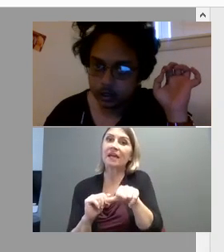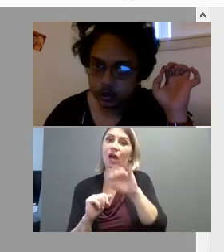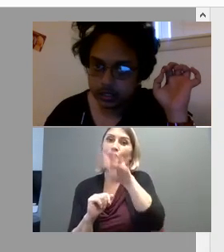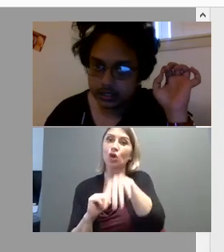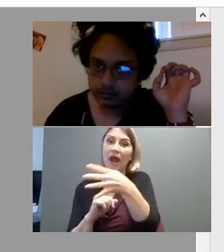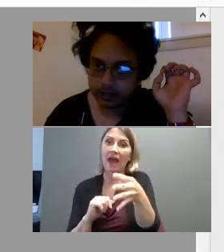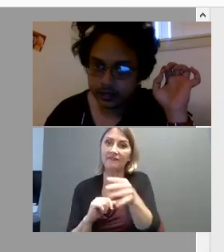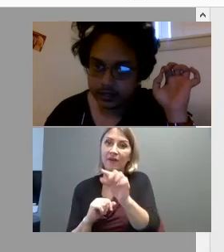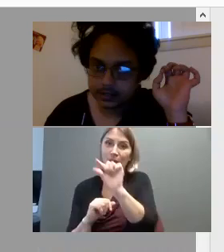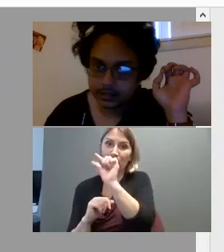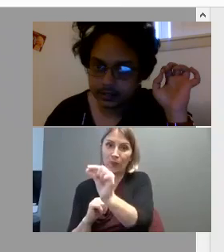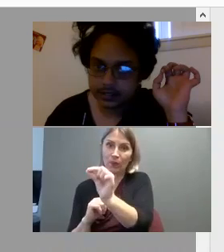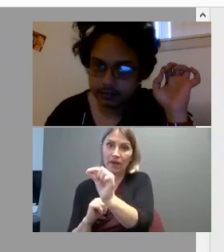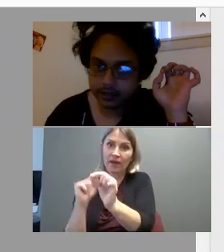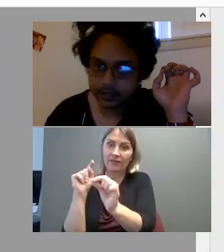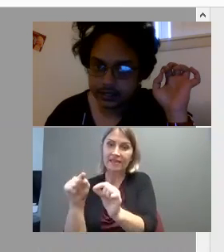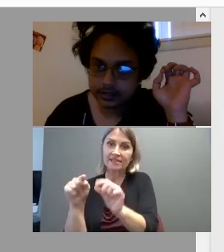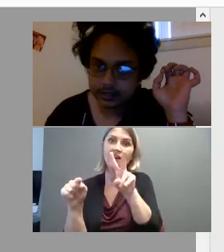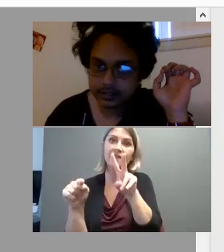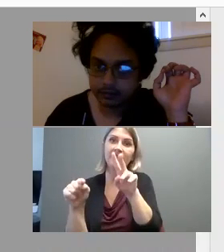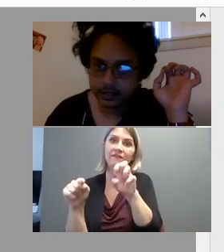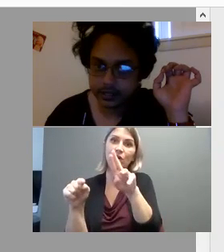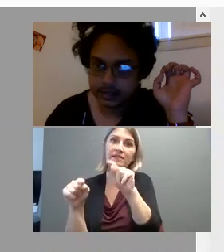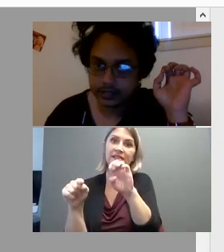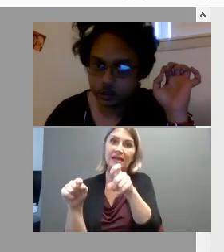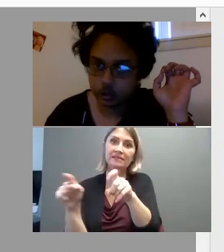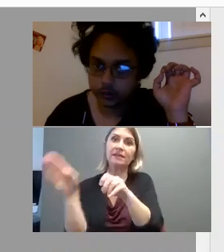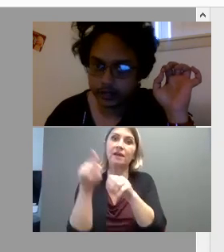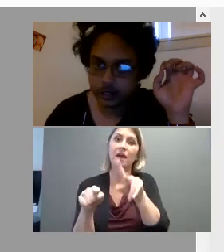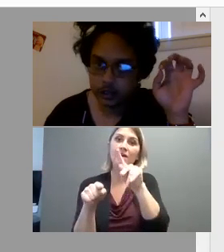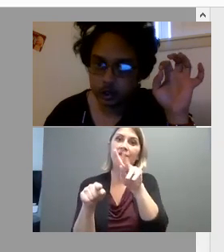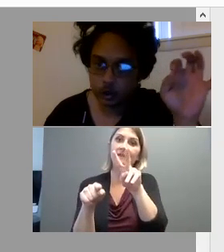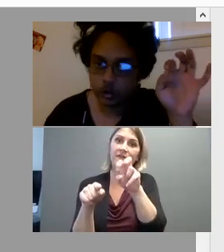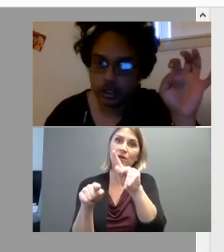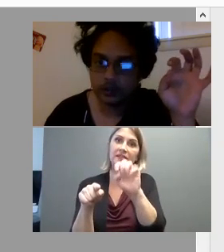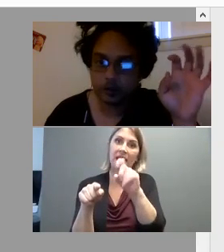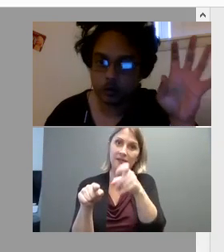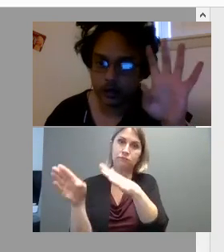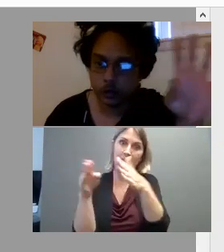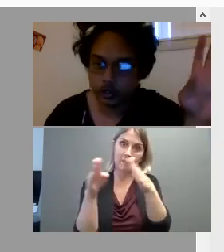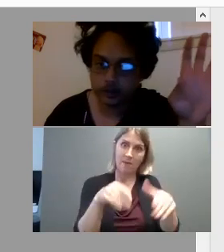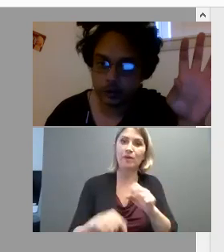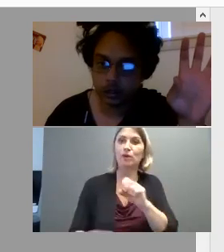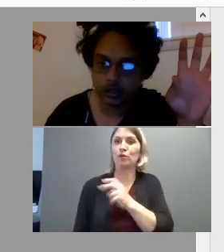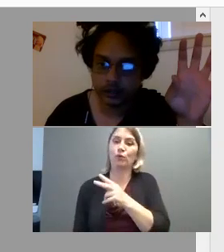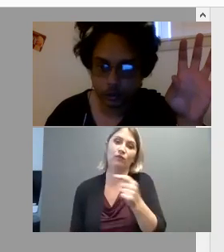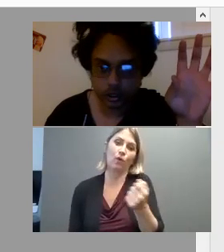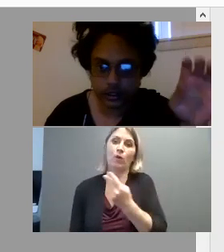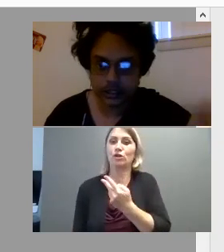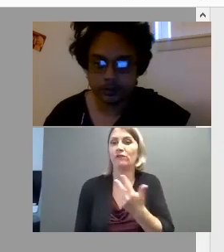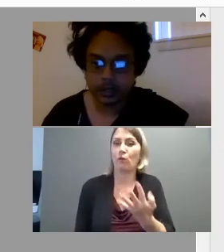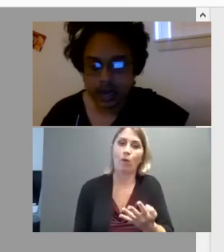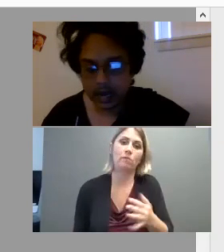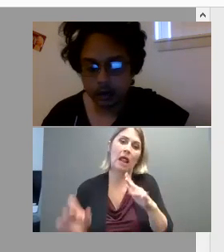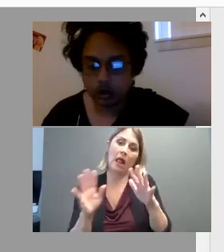vertices. So this is a vertex, this is a vertex, this is a vertex, and so on, right? So 2, 3, 4, 1, 2, 3, 4, all the way